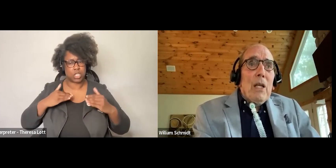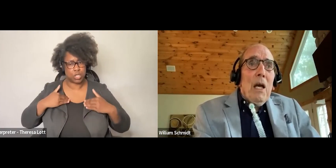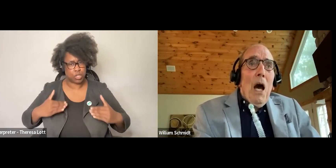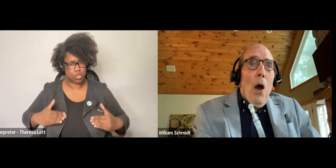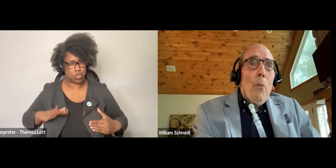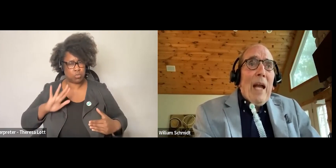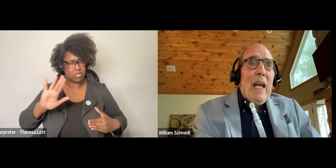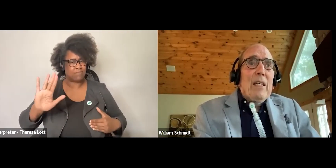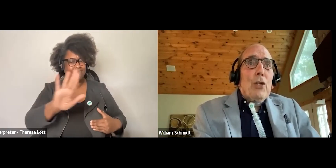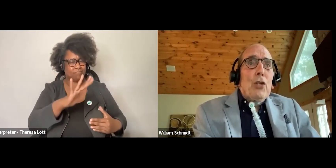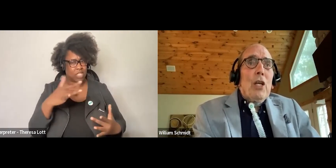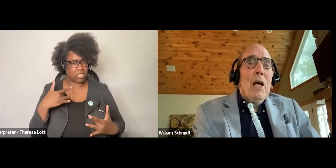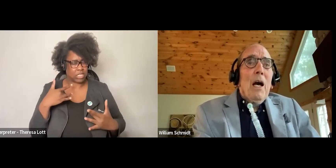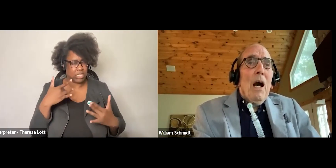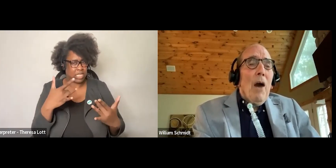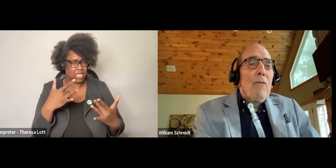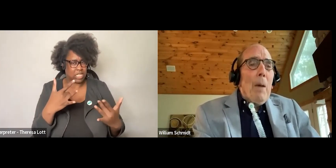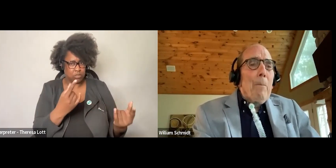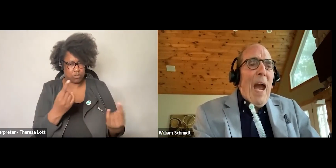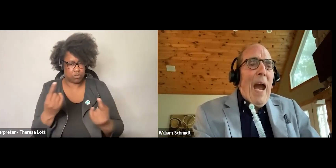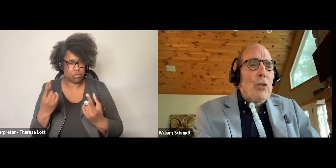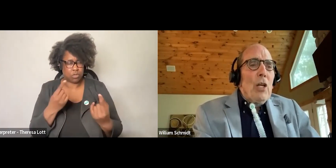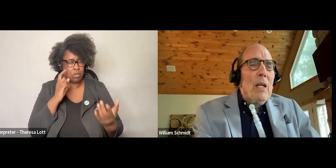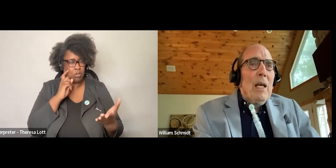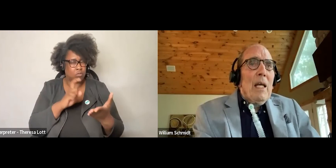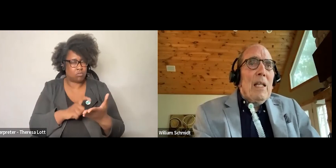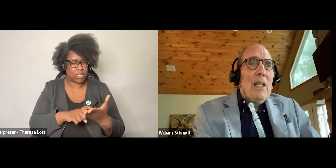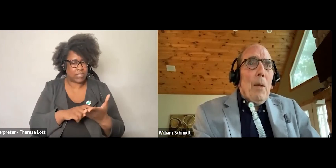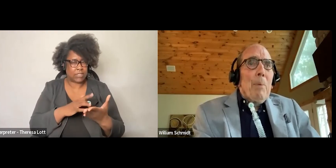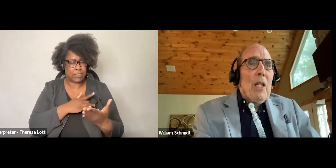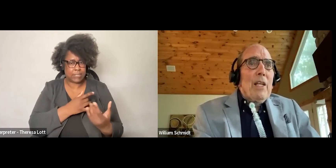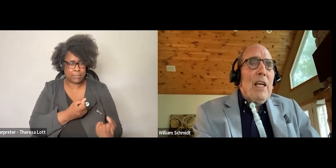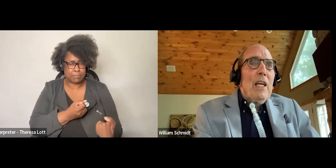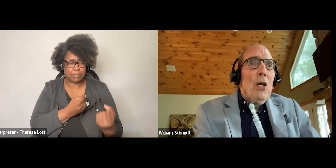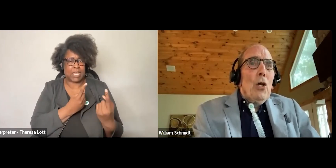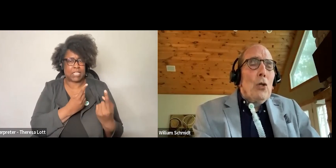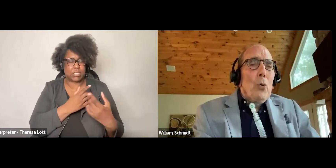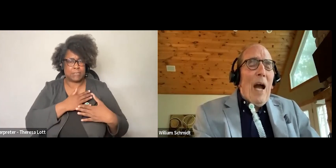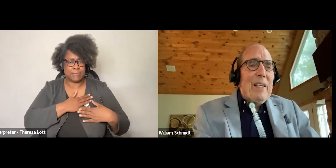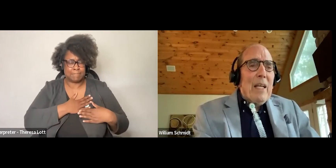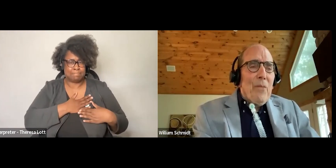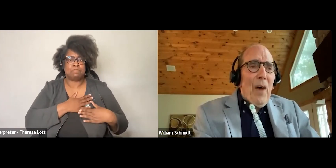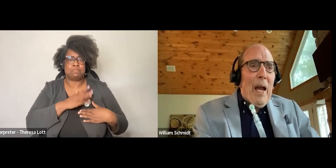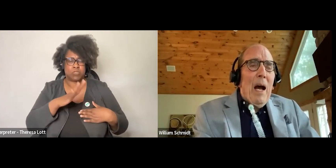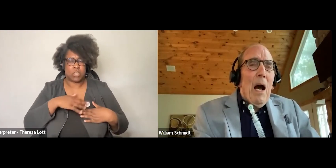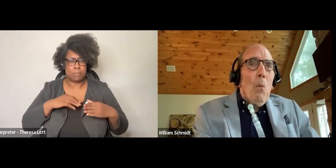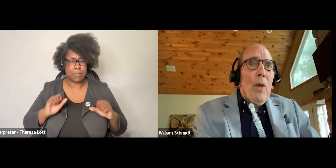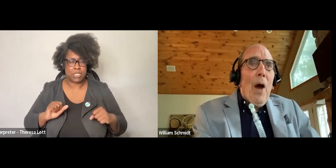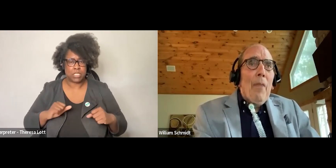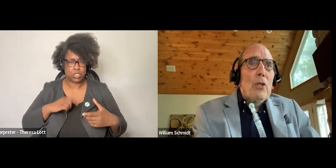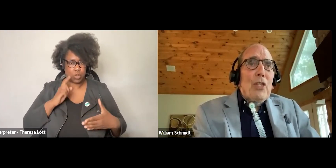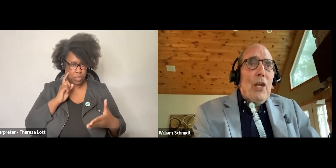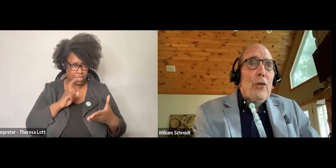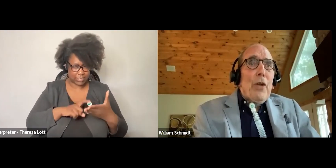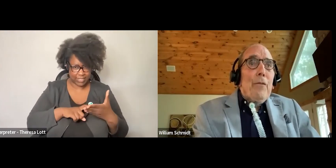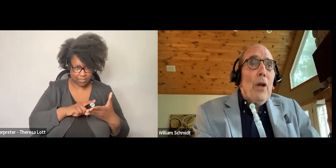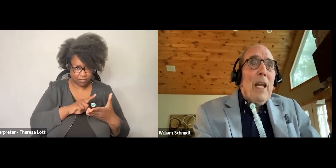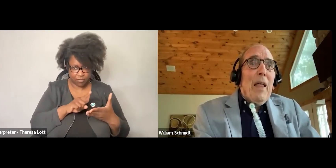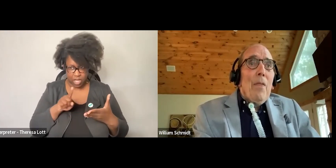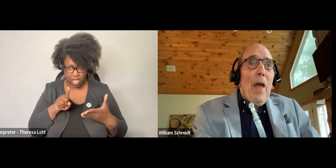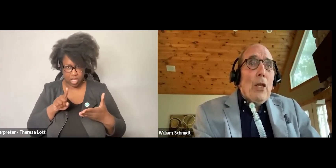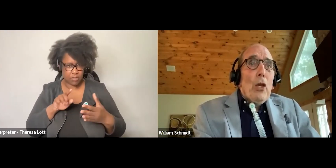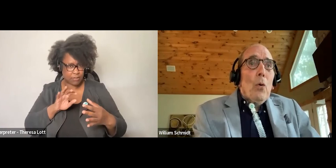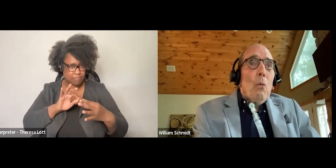a recognition of compassion, the ability to identify with others that are